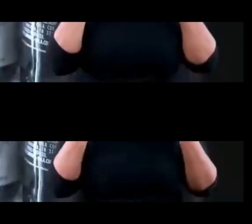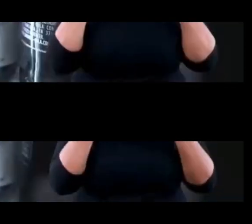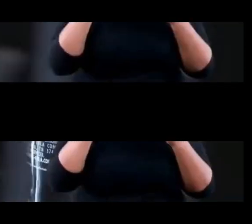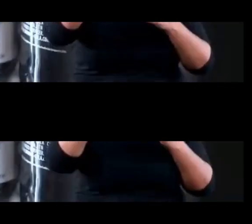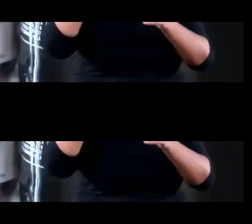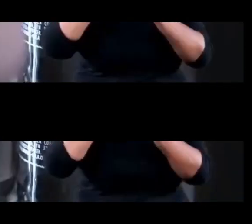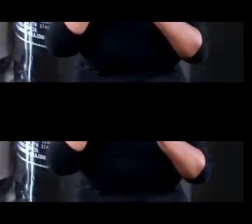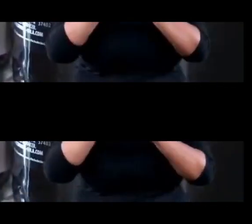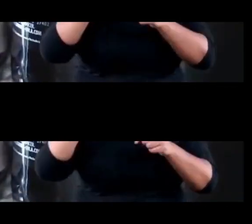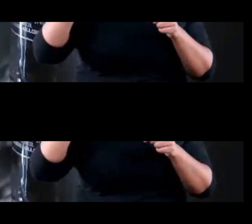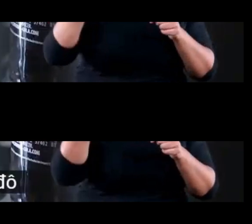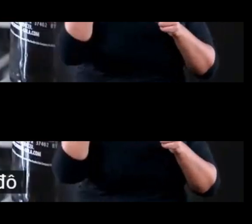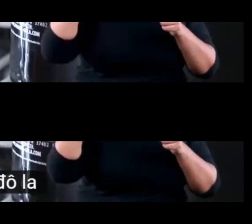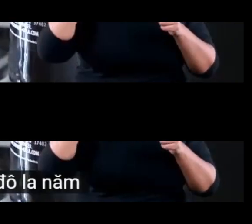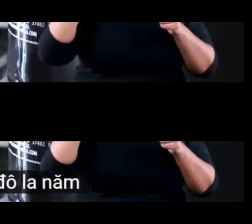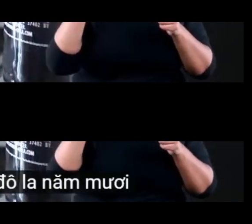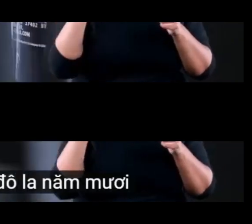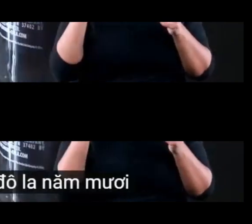Now your soda is